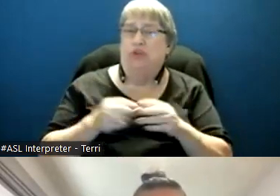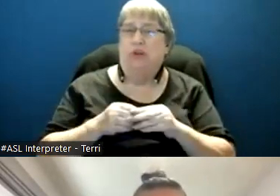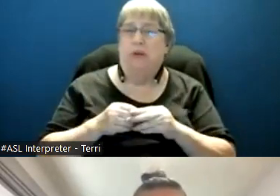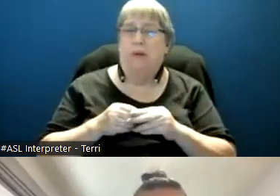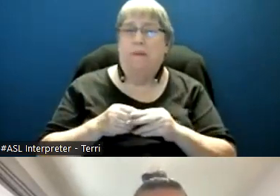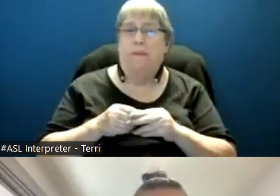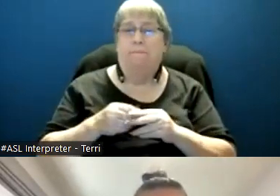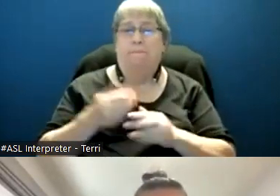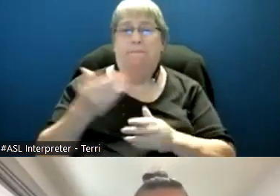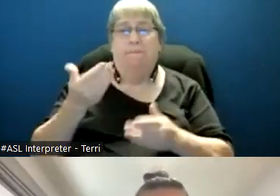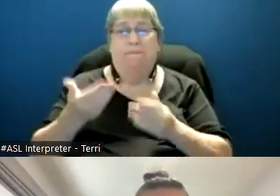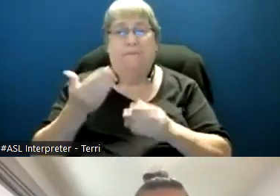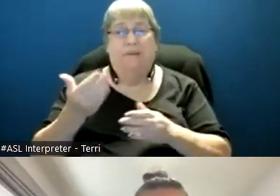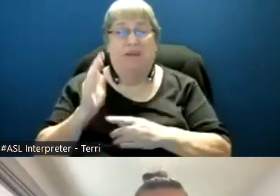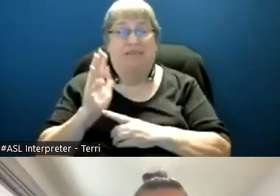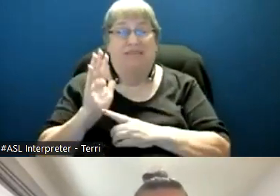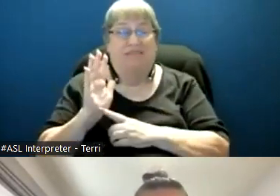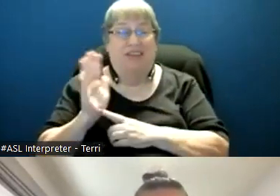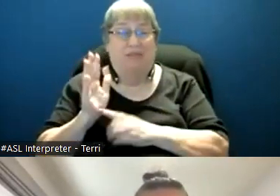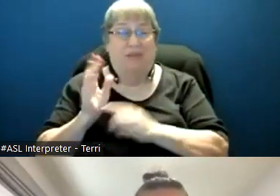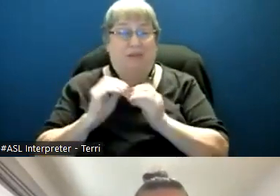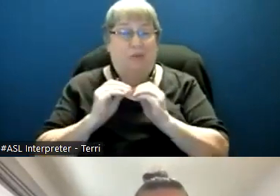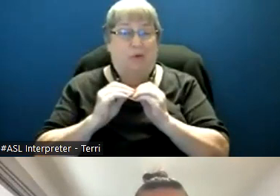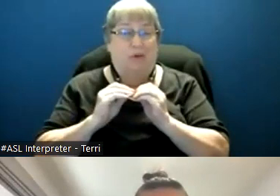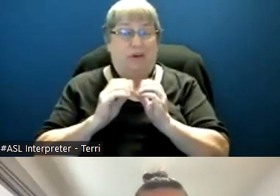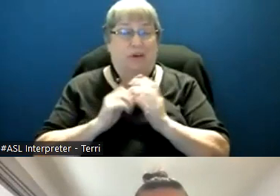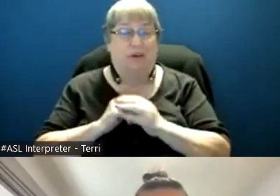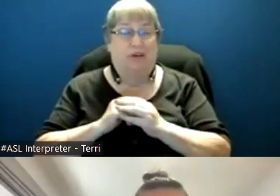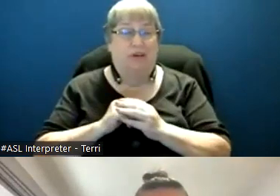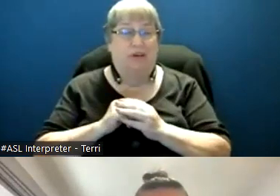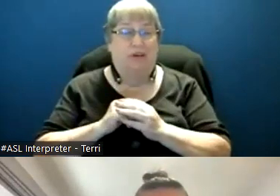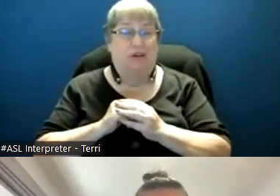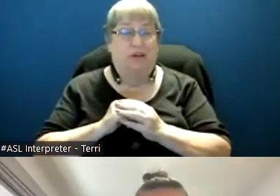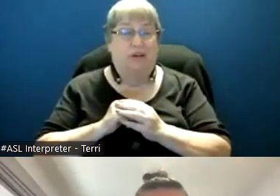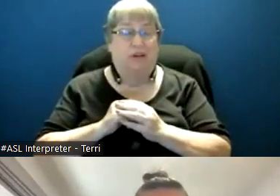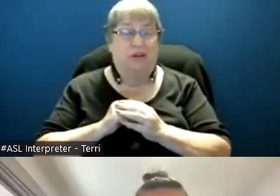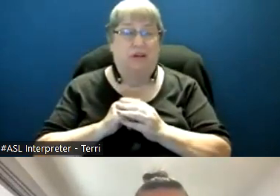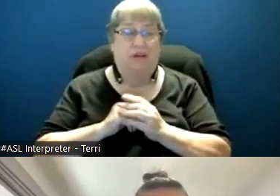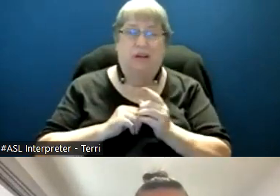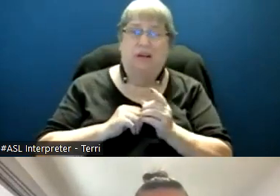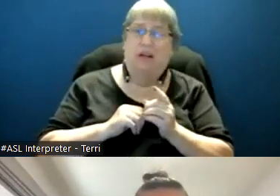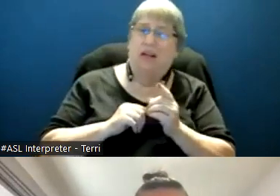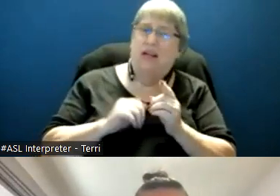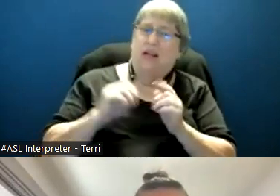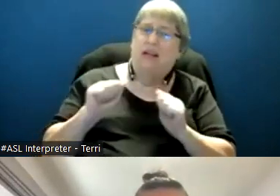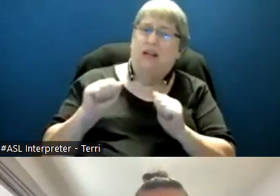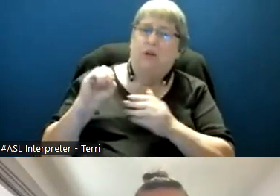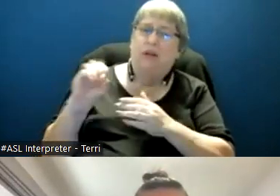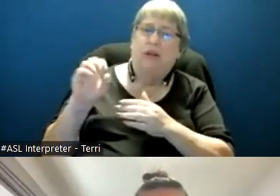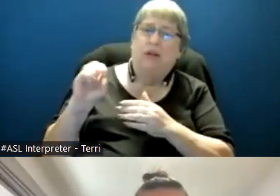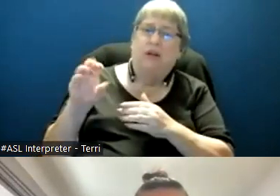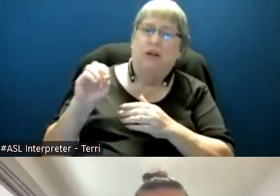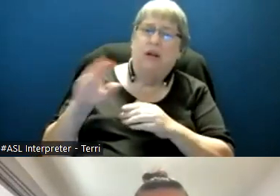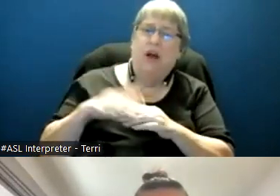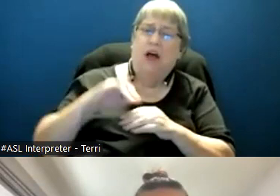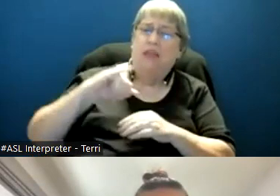Maybe at least 5 more minutes. I We're think supposed to be writing it up on the Jamboard. whatever your